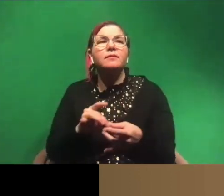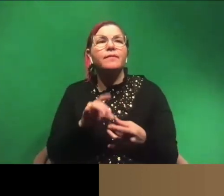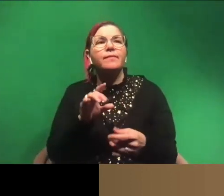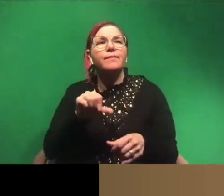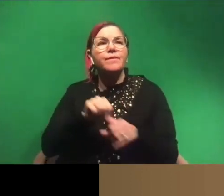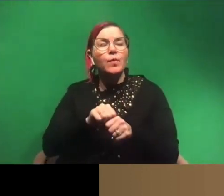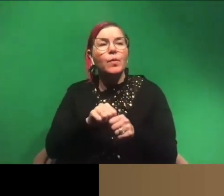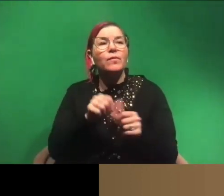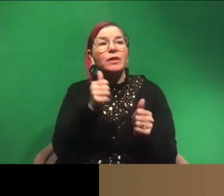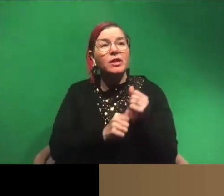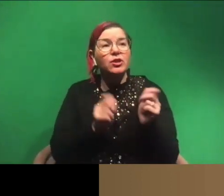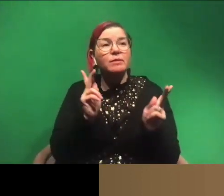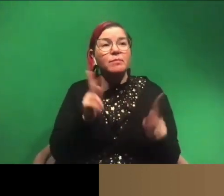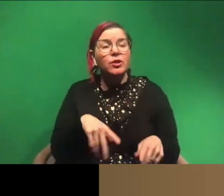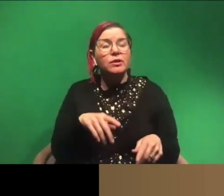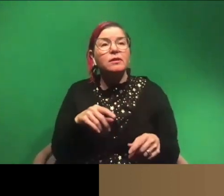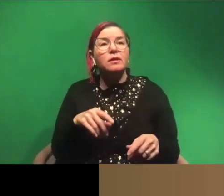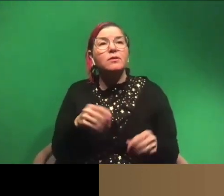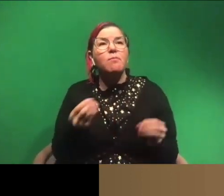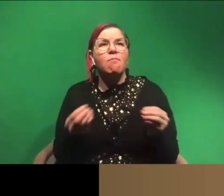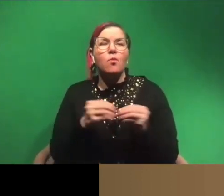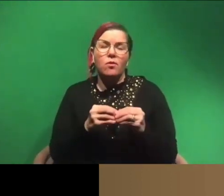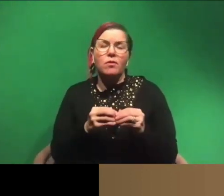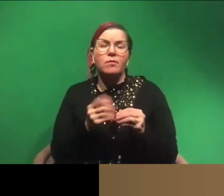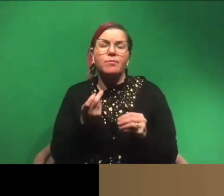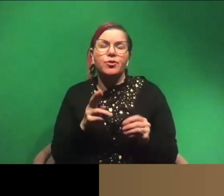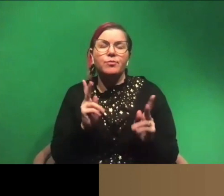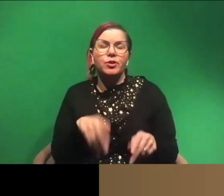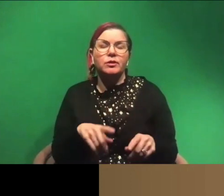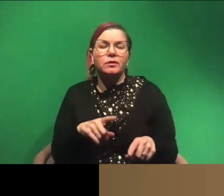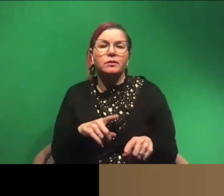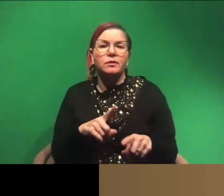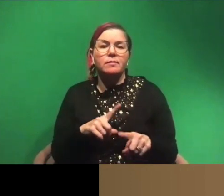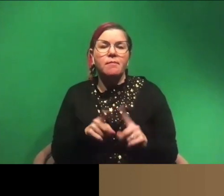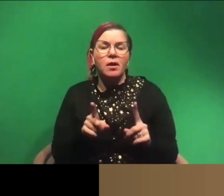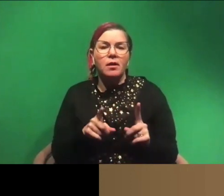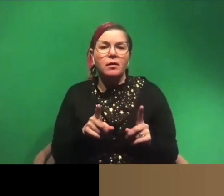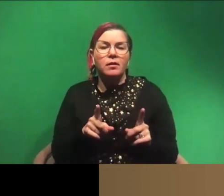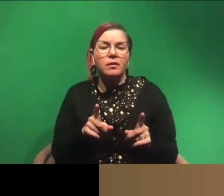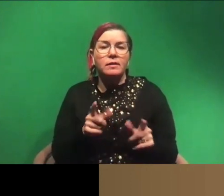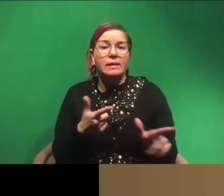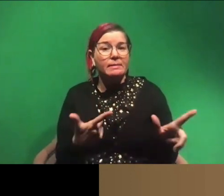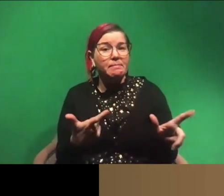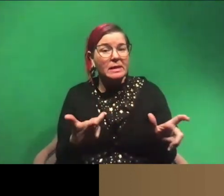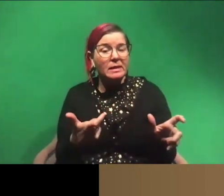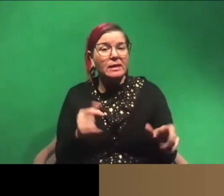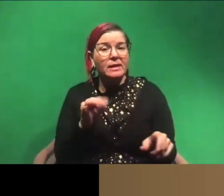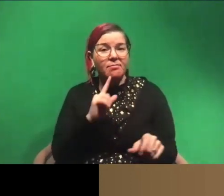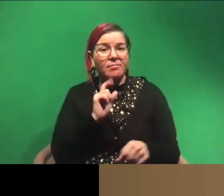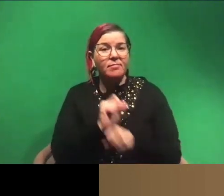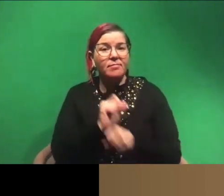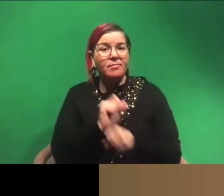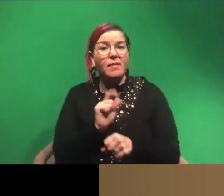per person, it would be more fuel per person. But in terms of the speed, if you really had to go somewhere